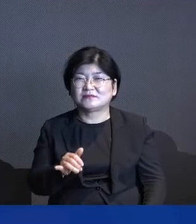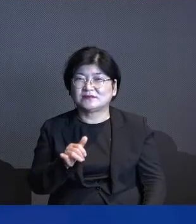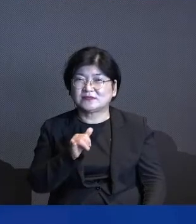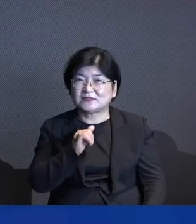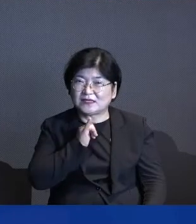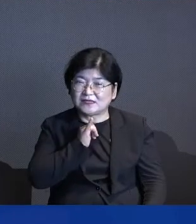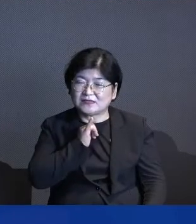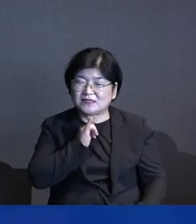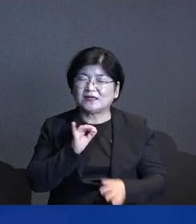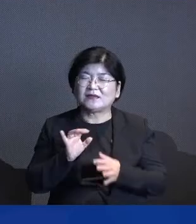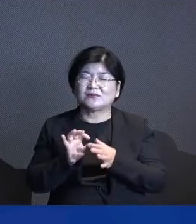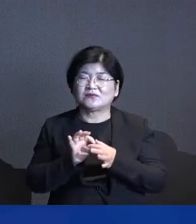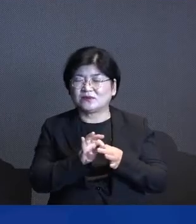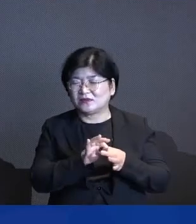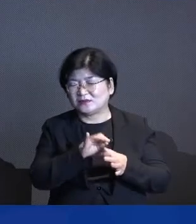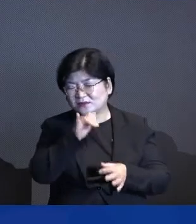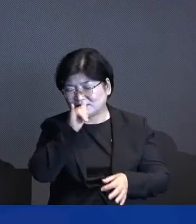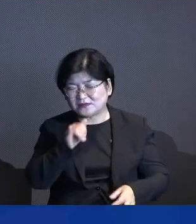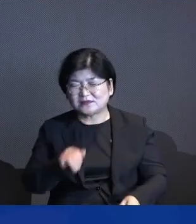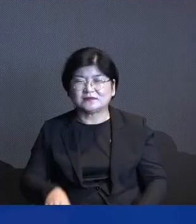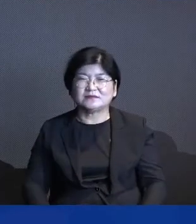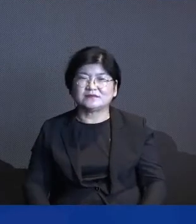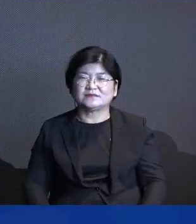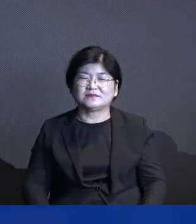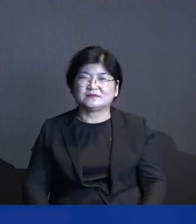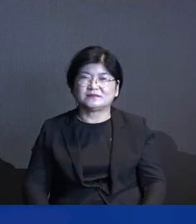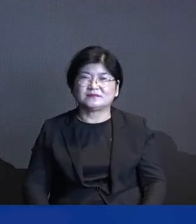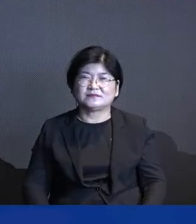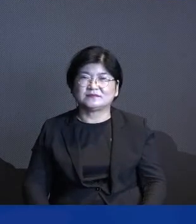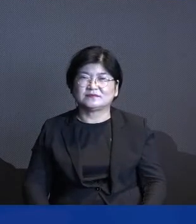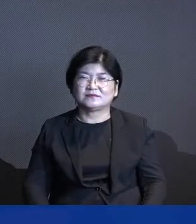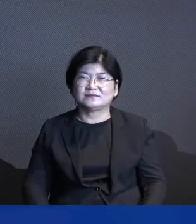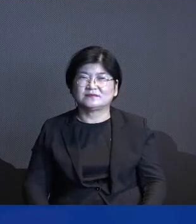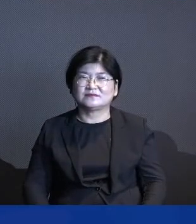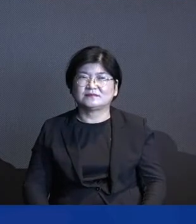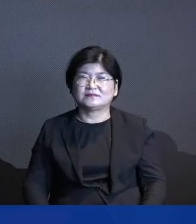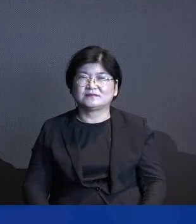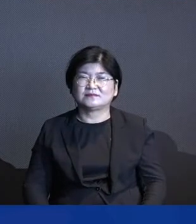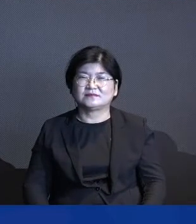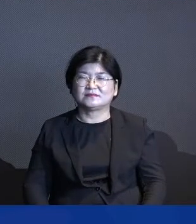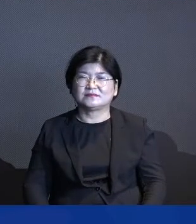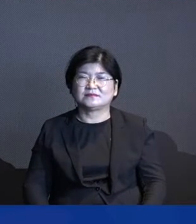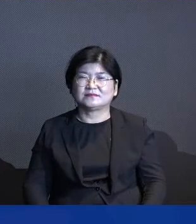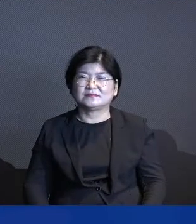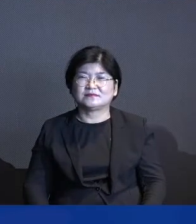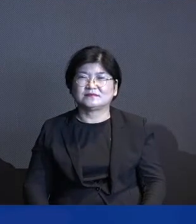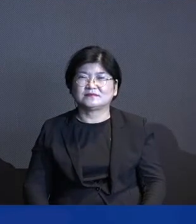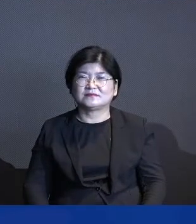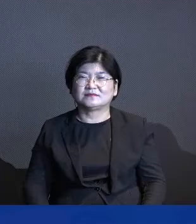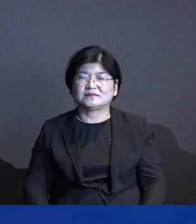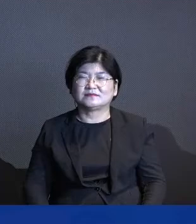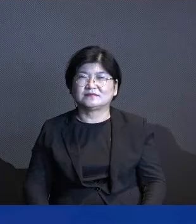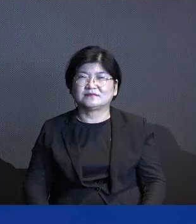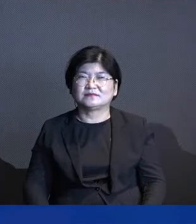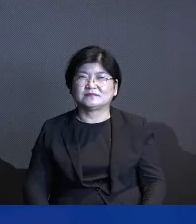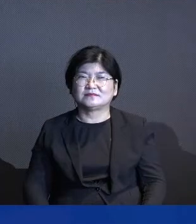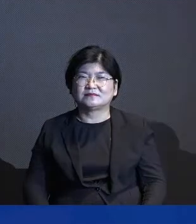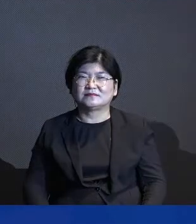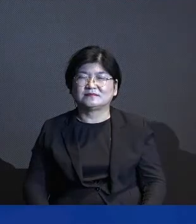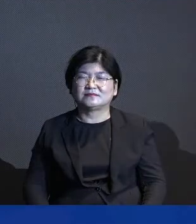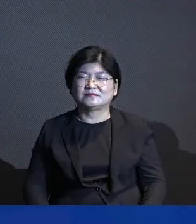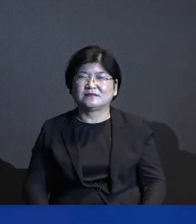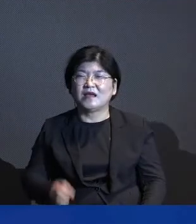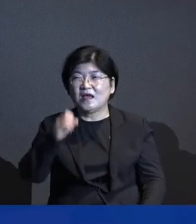it's related to decreased volumes of amygdala hippocampus, it's related to also with